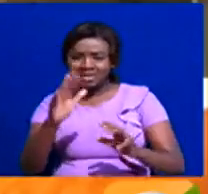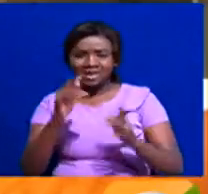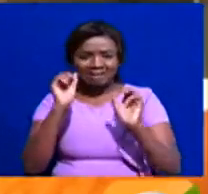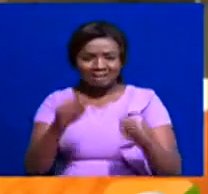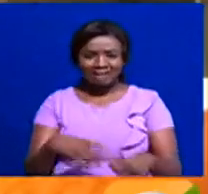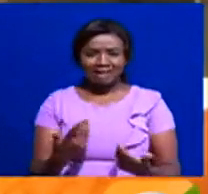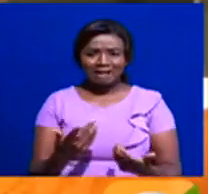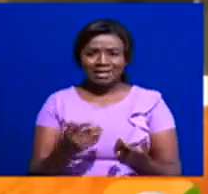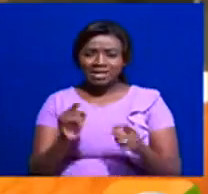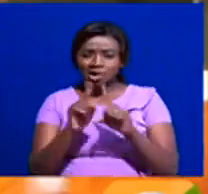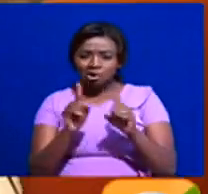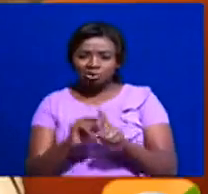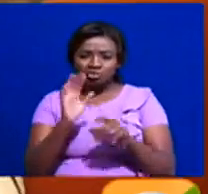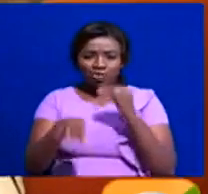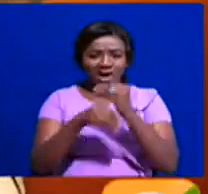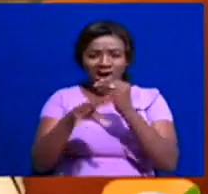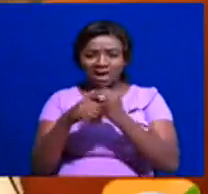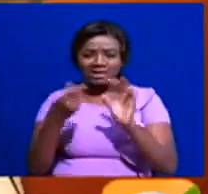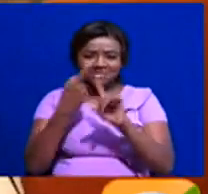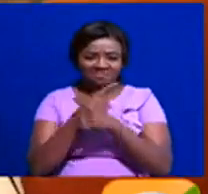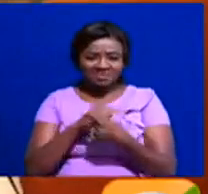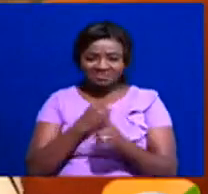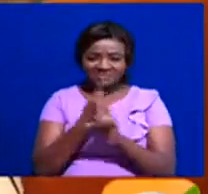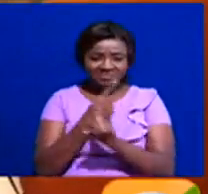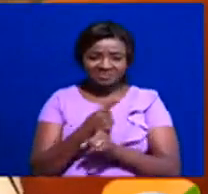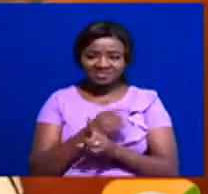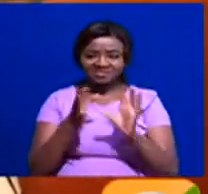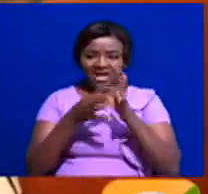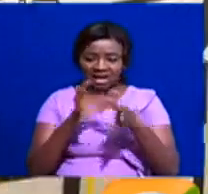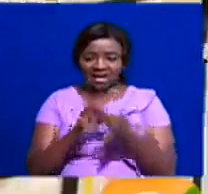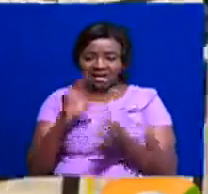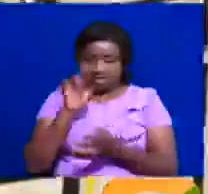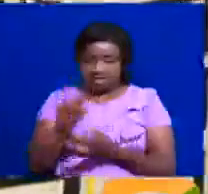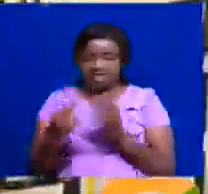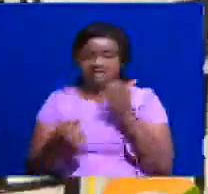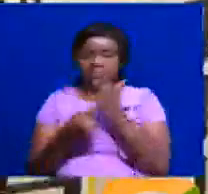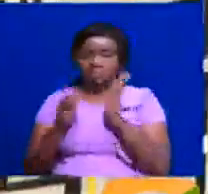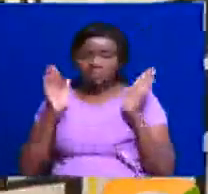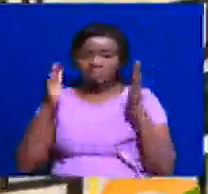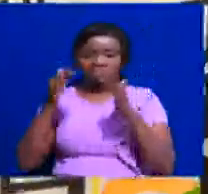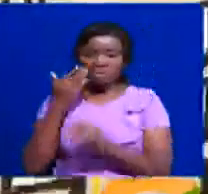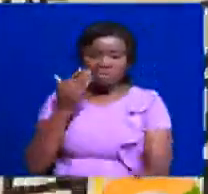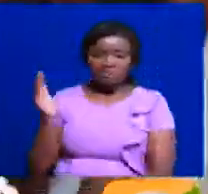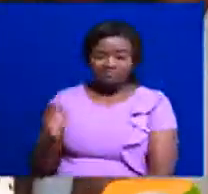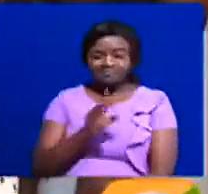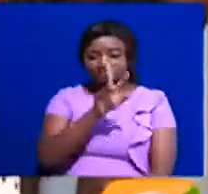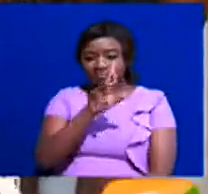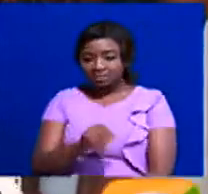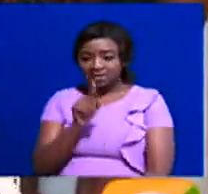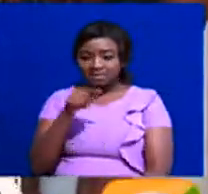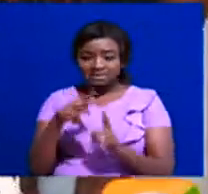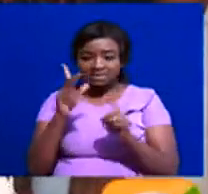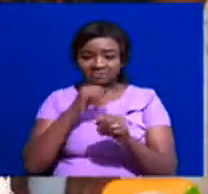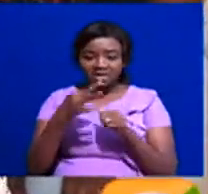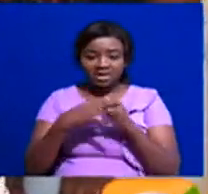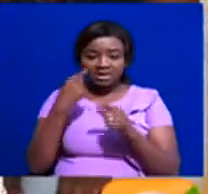posters, you can put links. So that's the technology that we specialize in. Black Rhino VR started 8 years ago when its founders